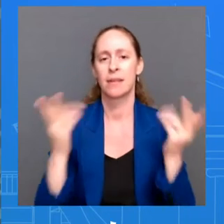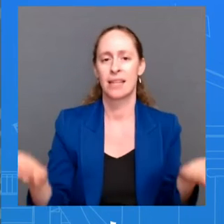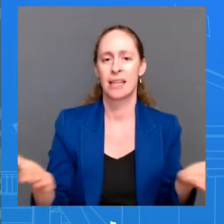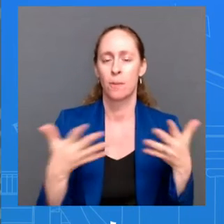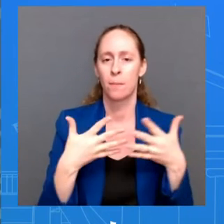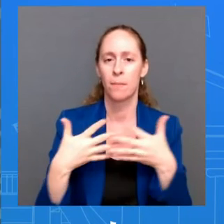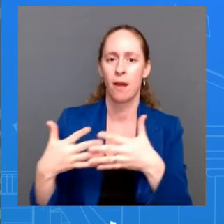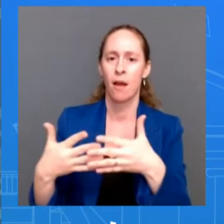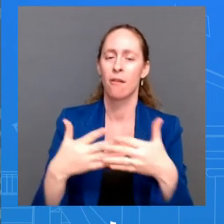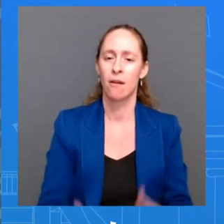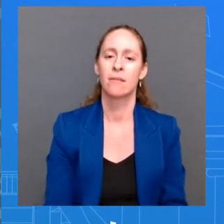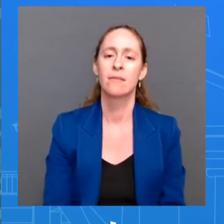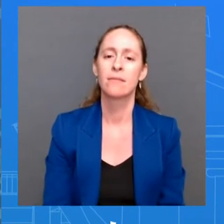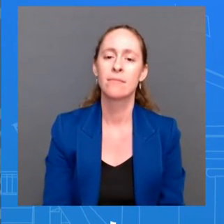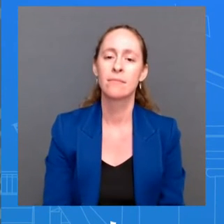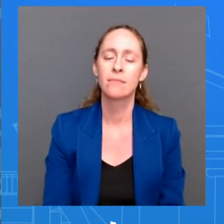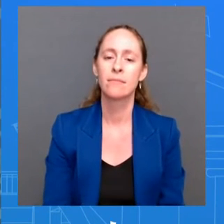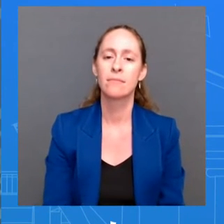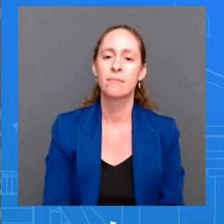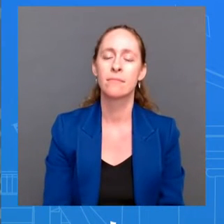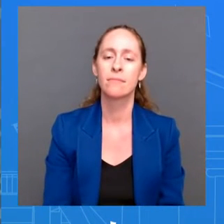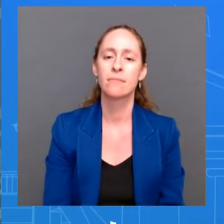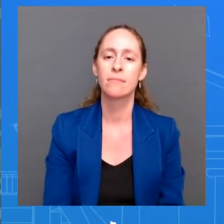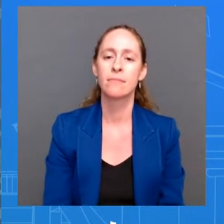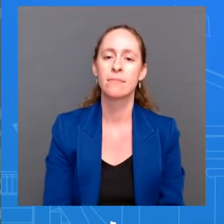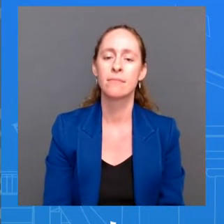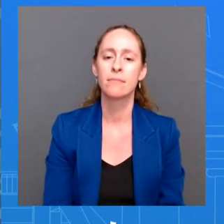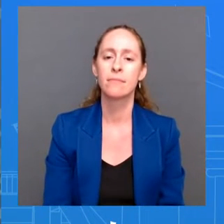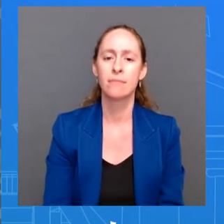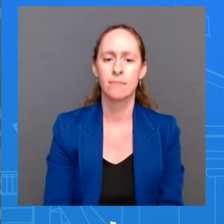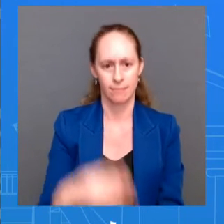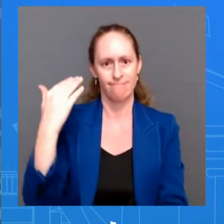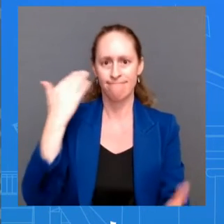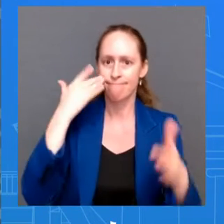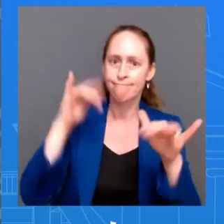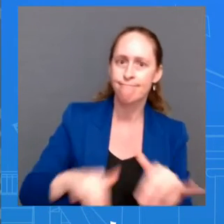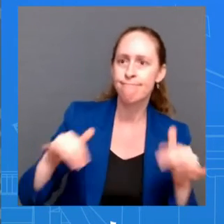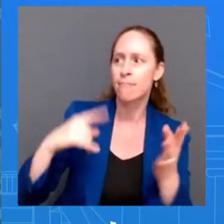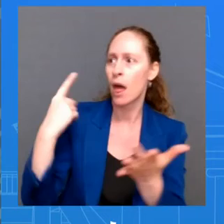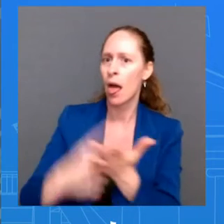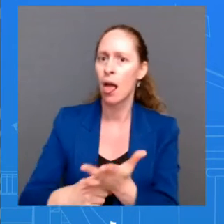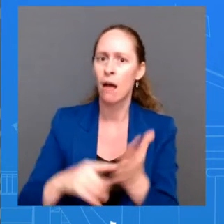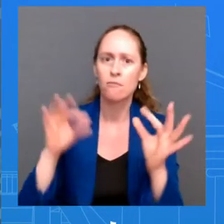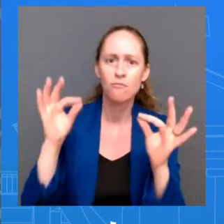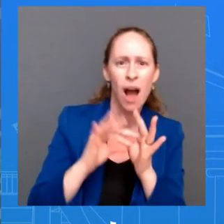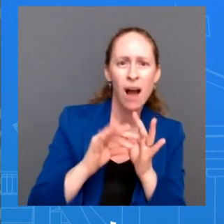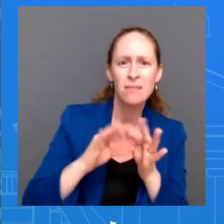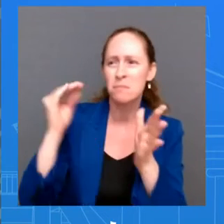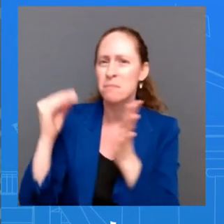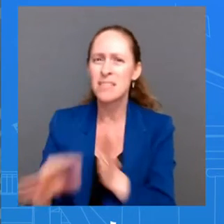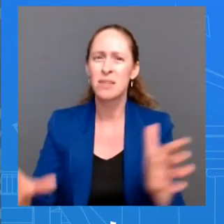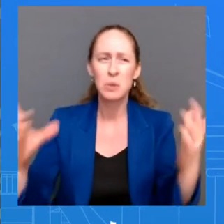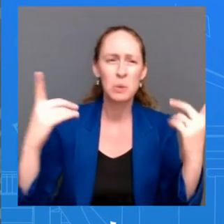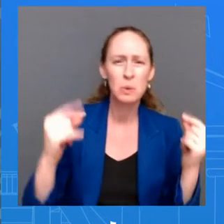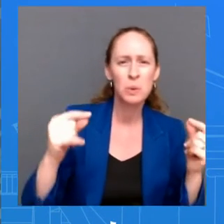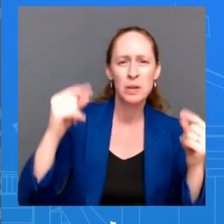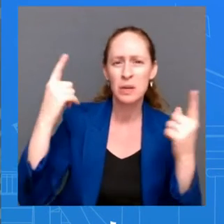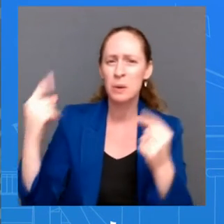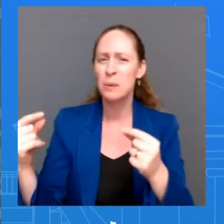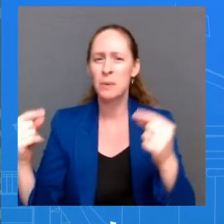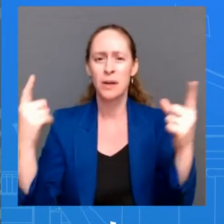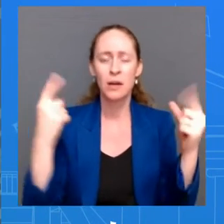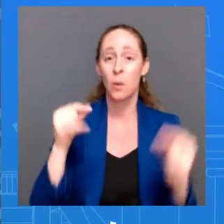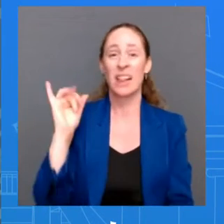with inflation. This is one of it, one of those things, right? This is going to help Medicare actually be able to negotiate